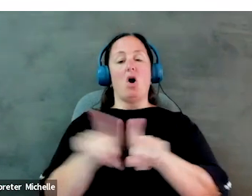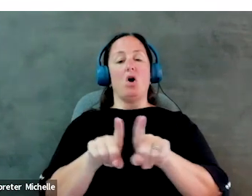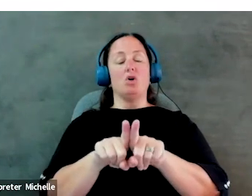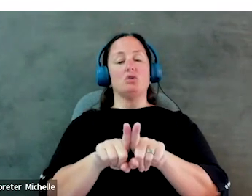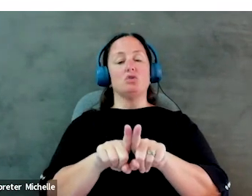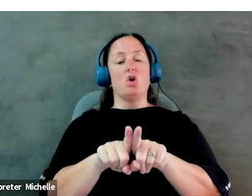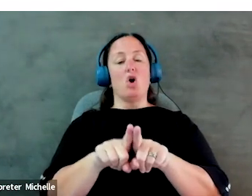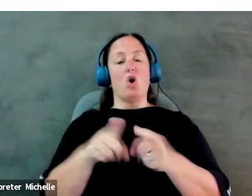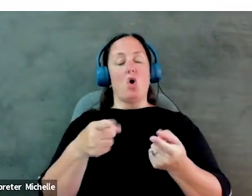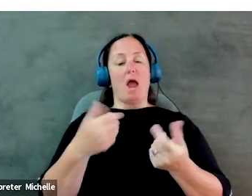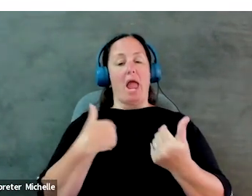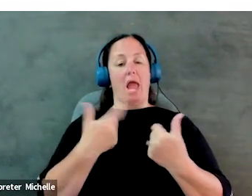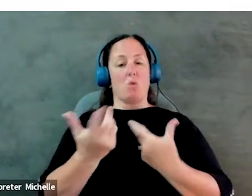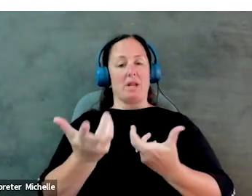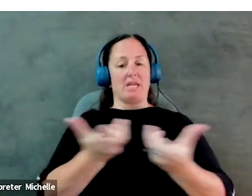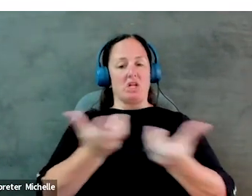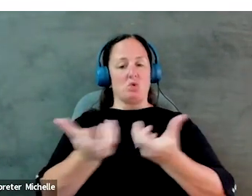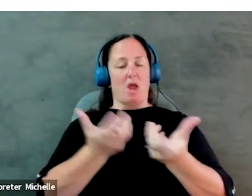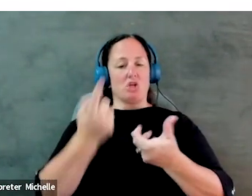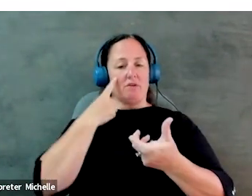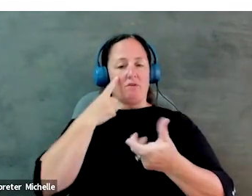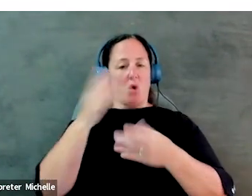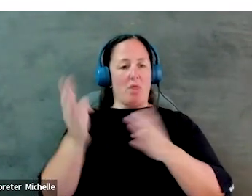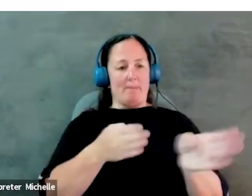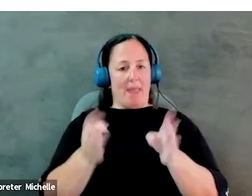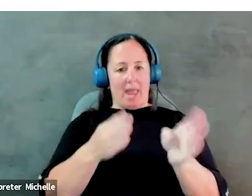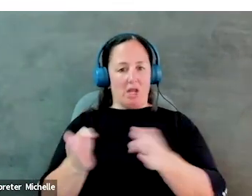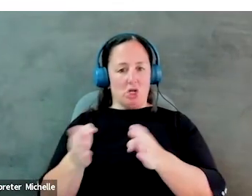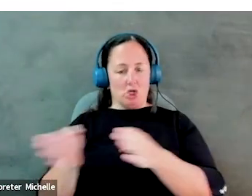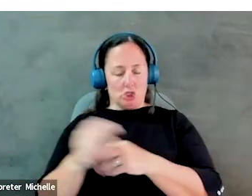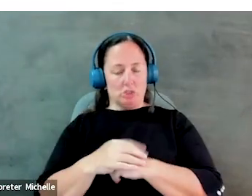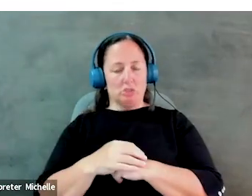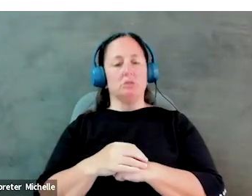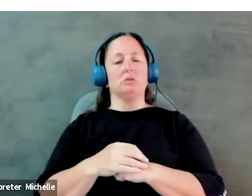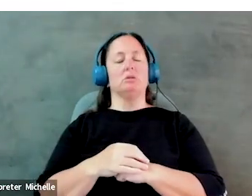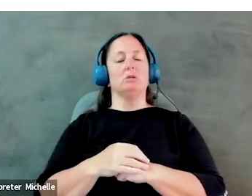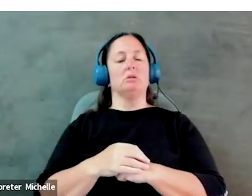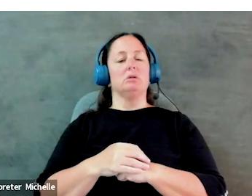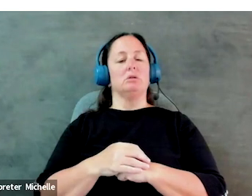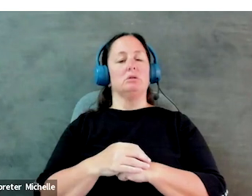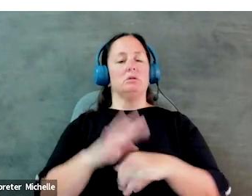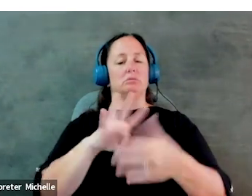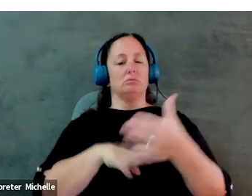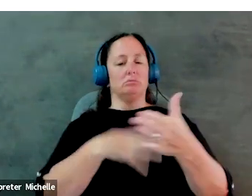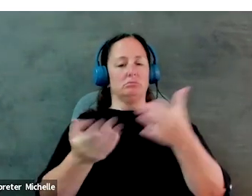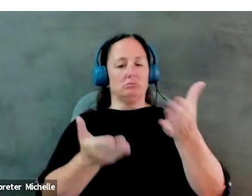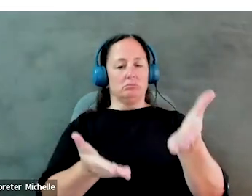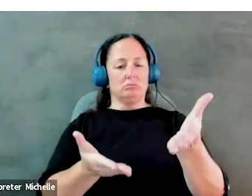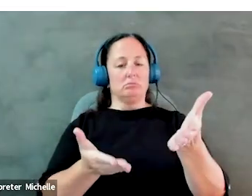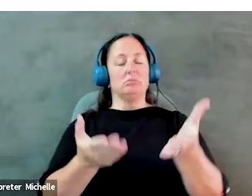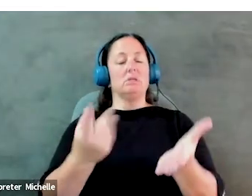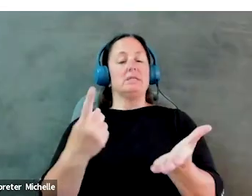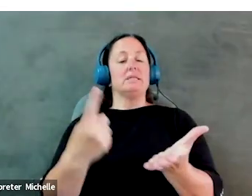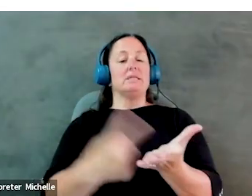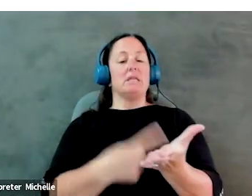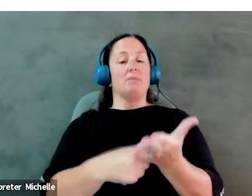There was also an interaction of the pattern, which what was grafted.